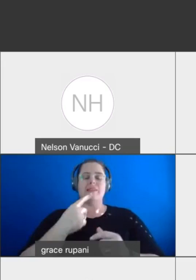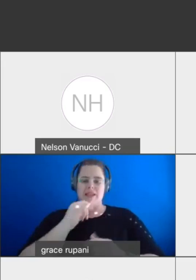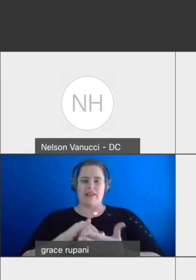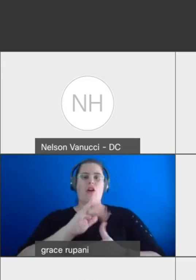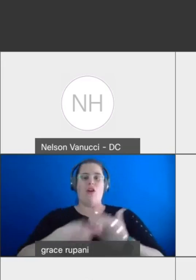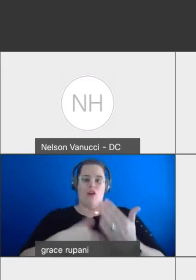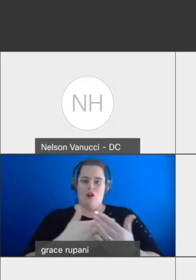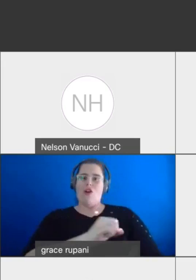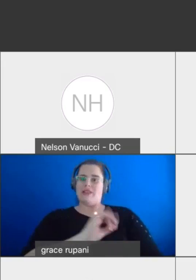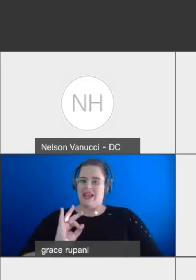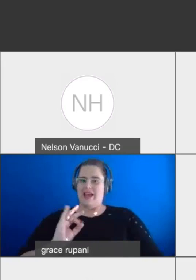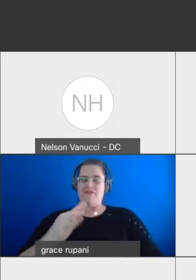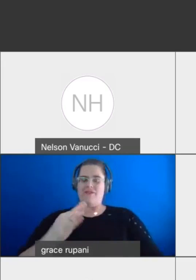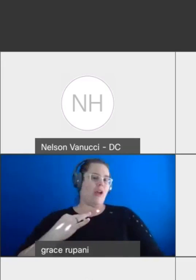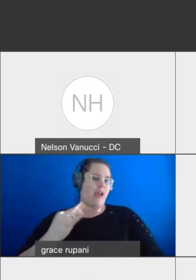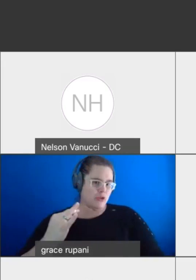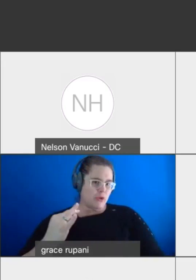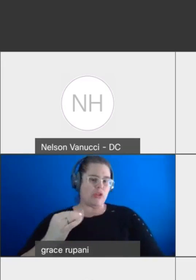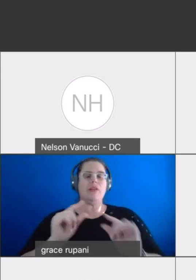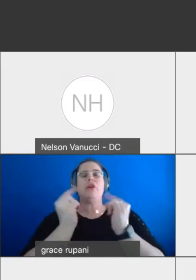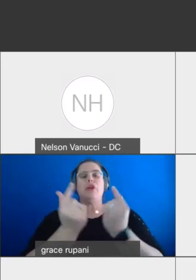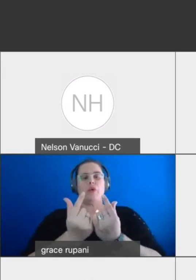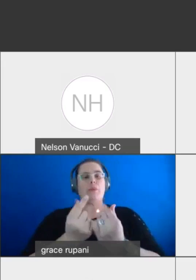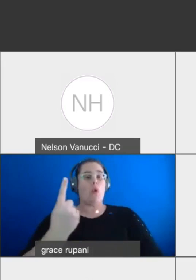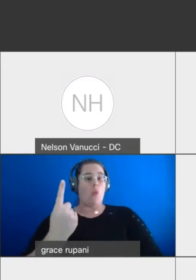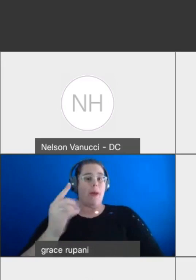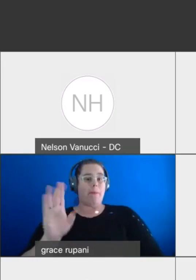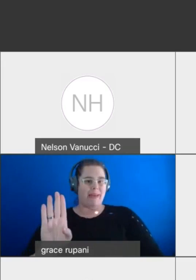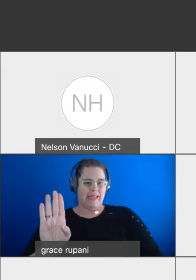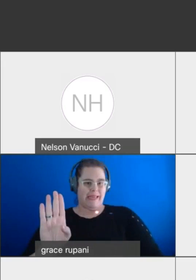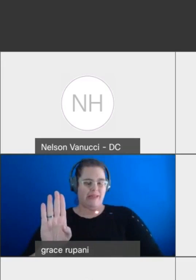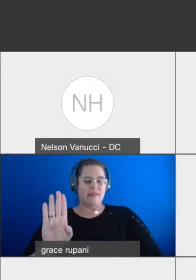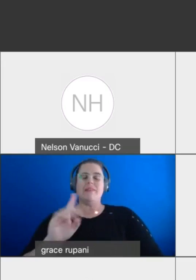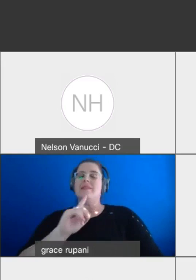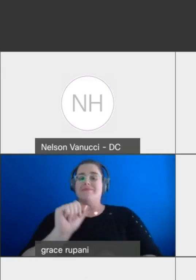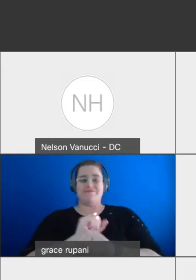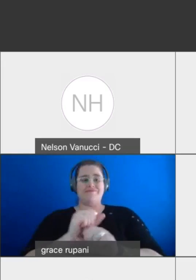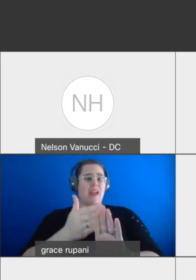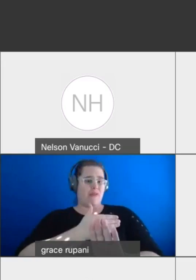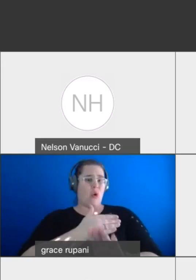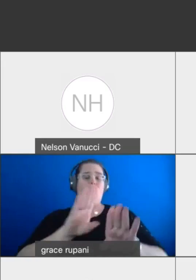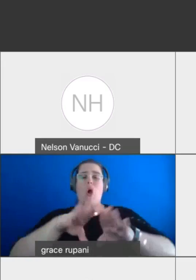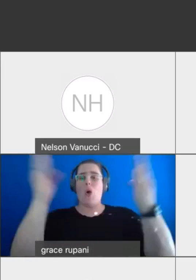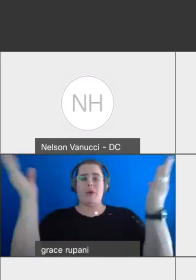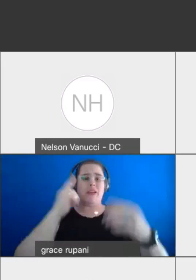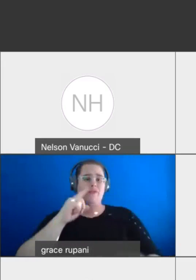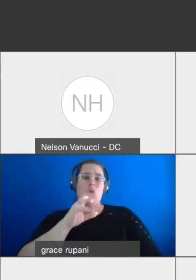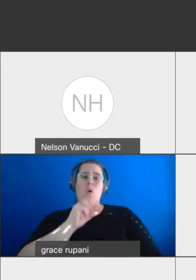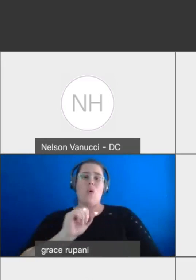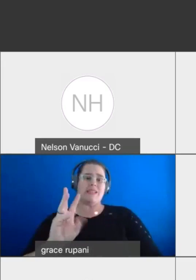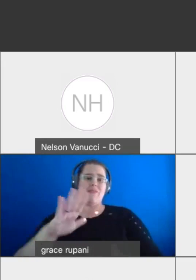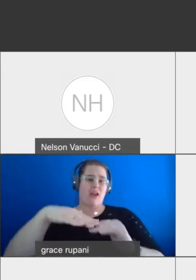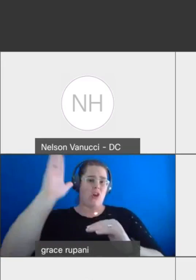in group 1B, actually prior to opening vaccination for people 65 and older.